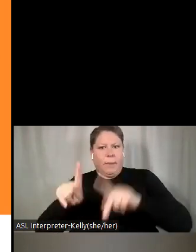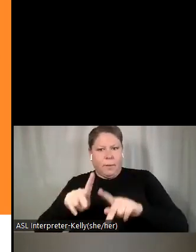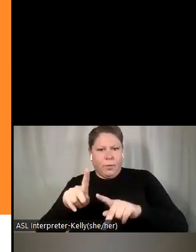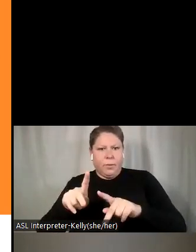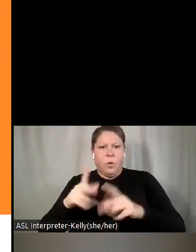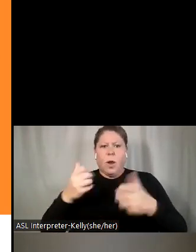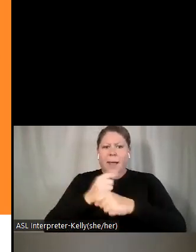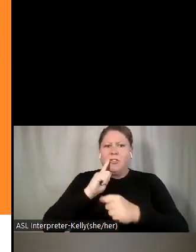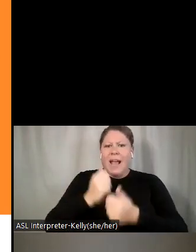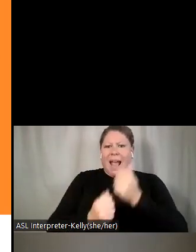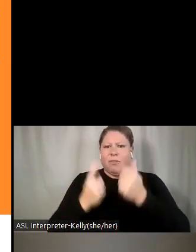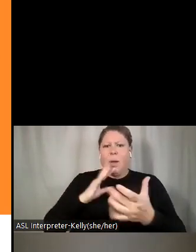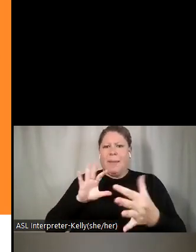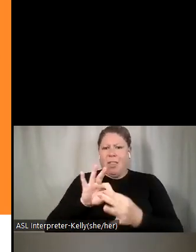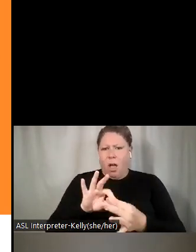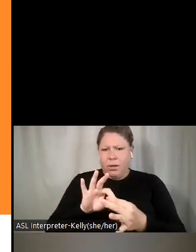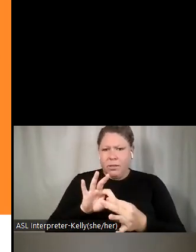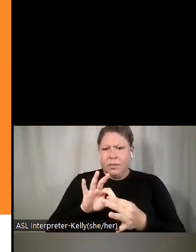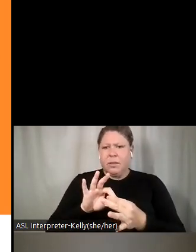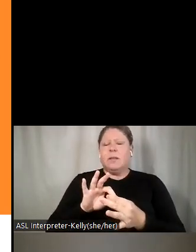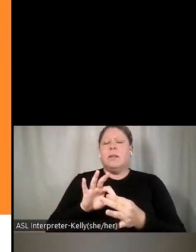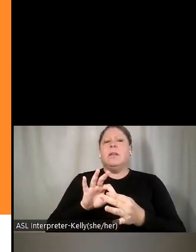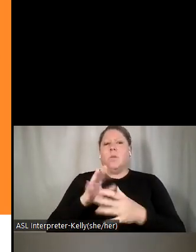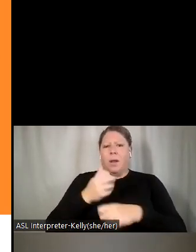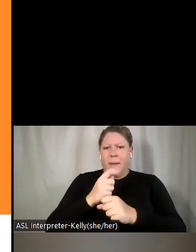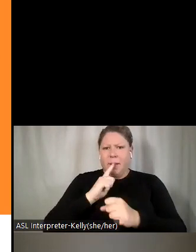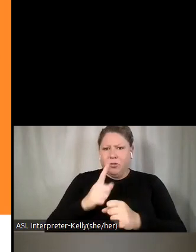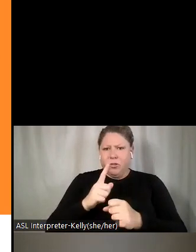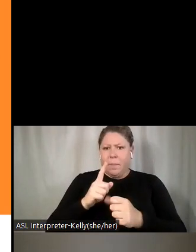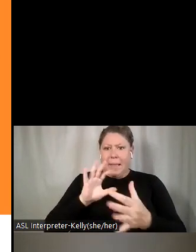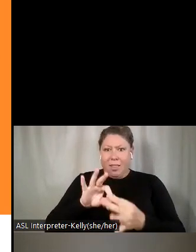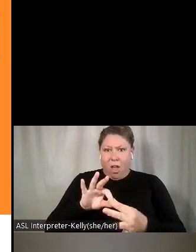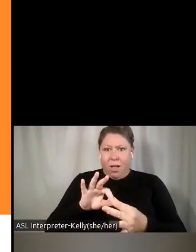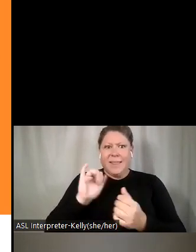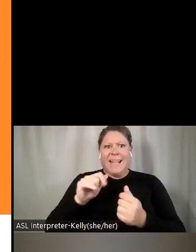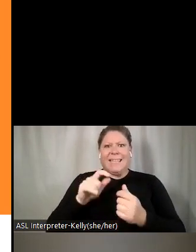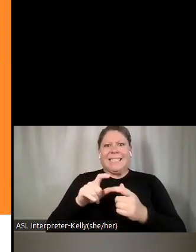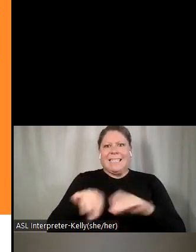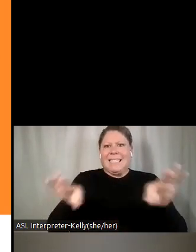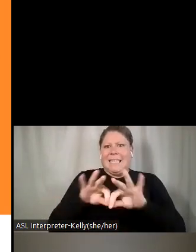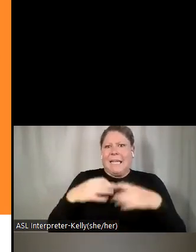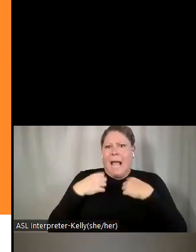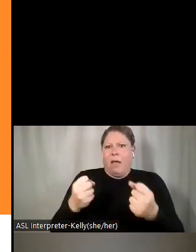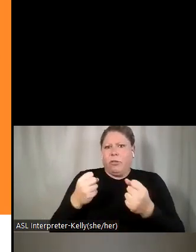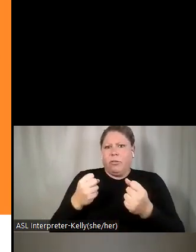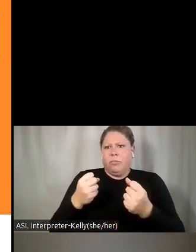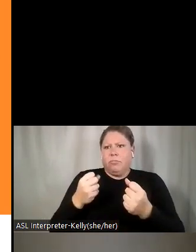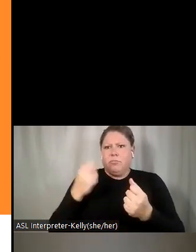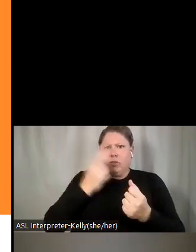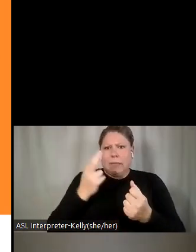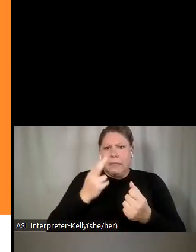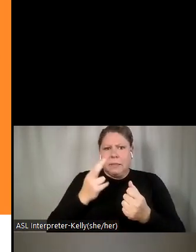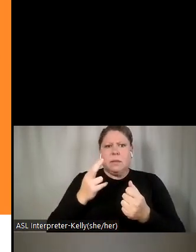health equity in ensuring that we're able to build those connections that support demarginalization of people and